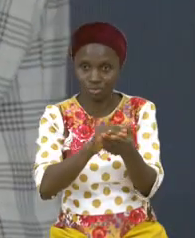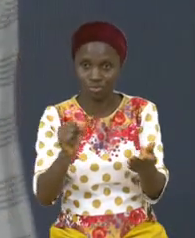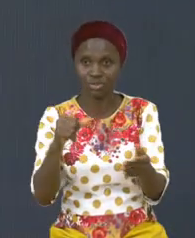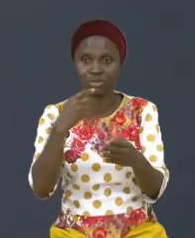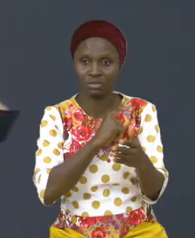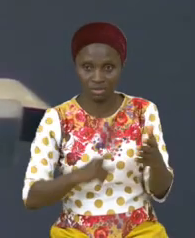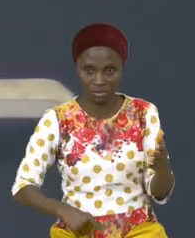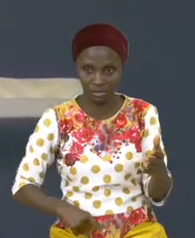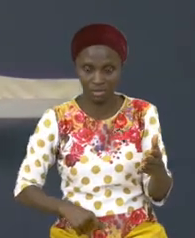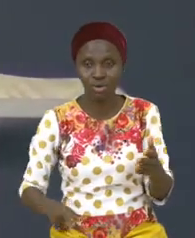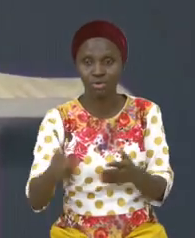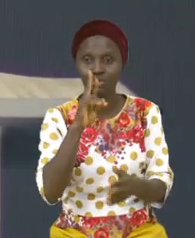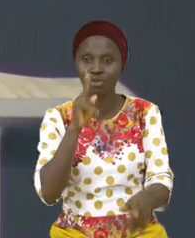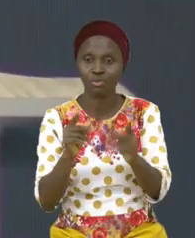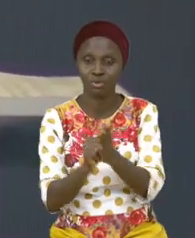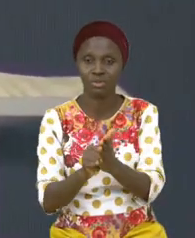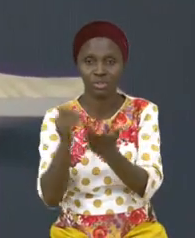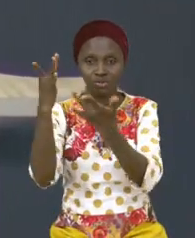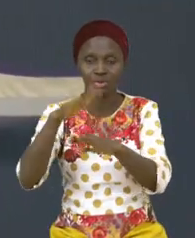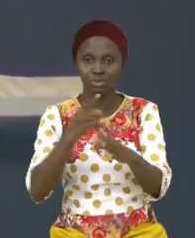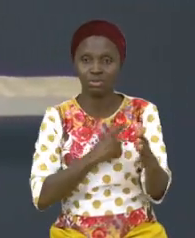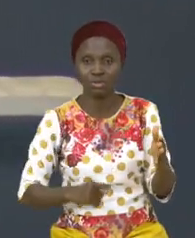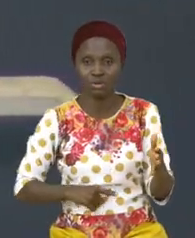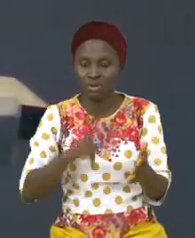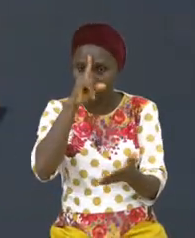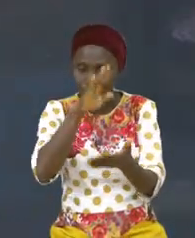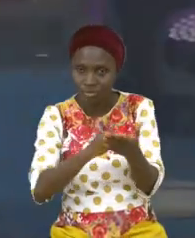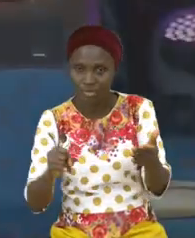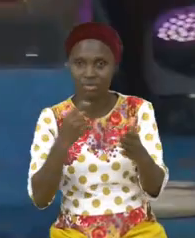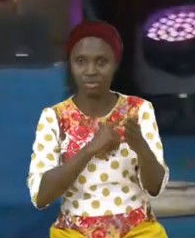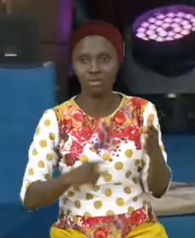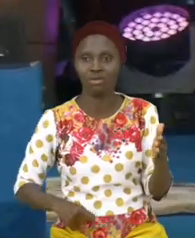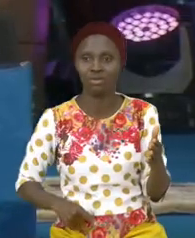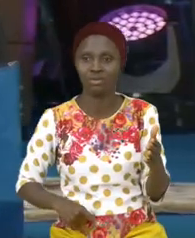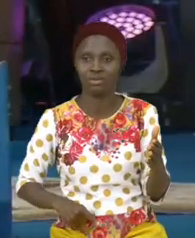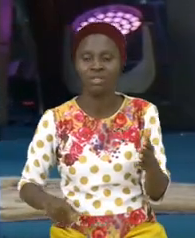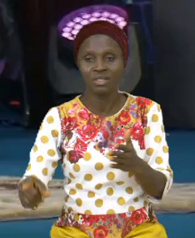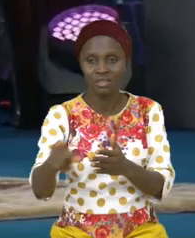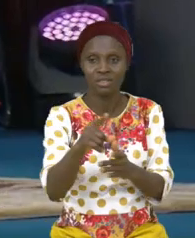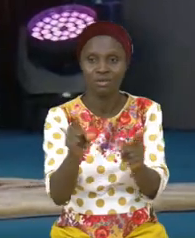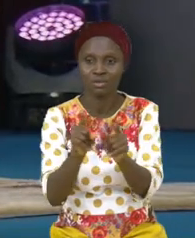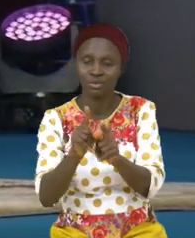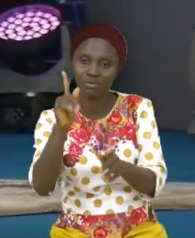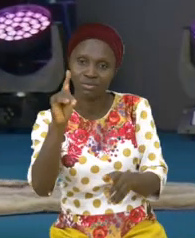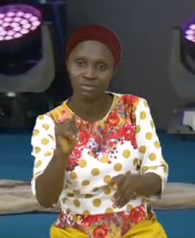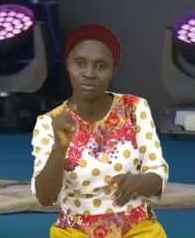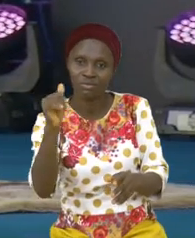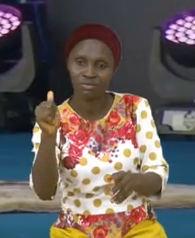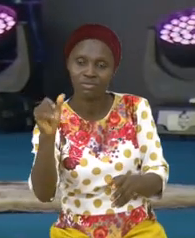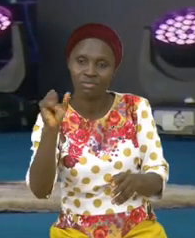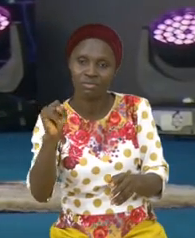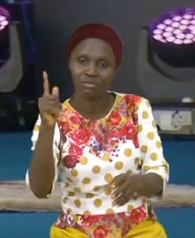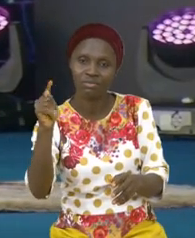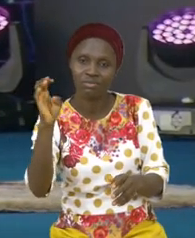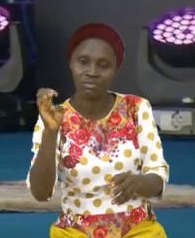are trusting the Lord. They taste the Lord. Taste the Lord